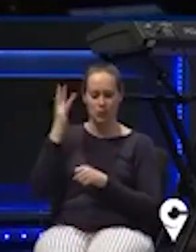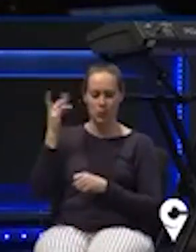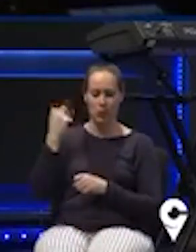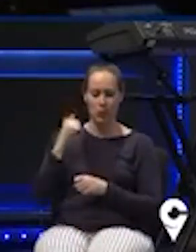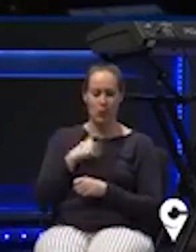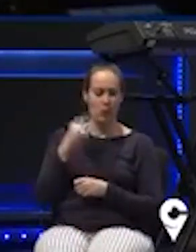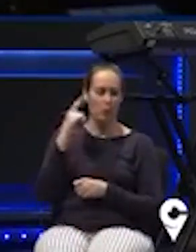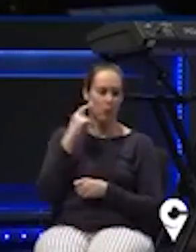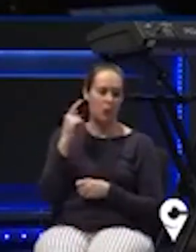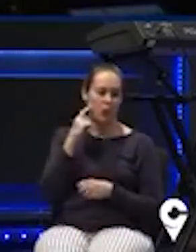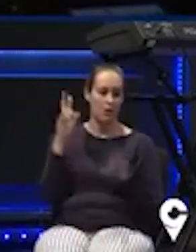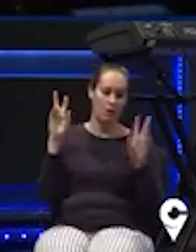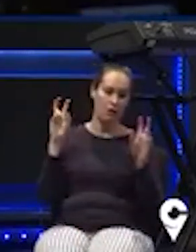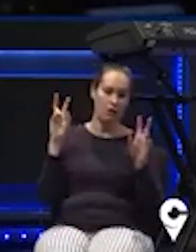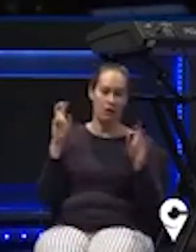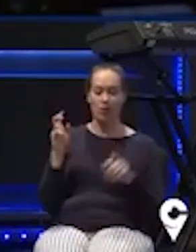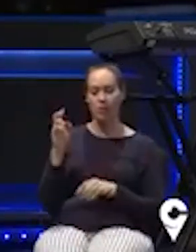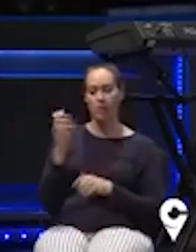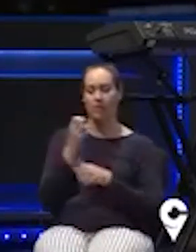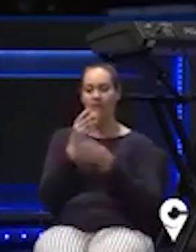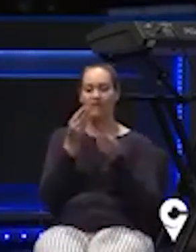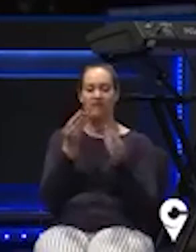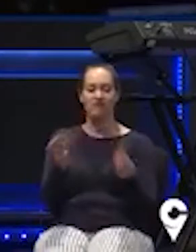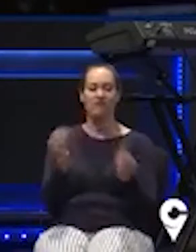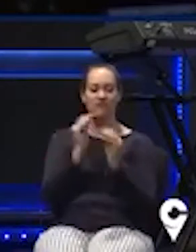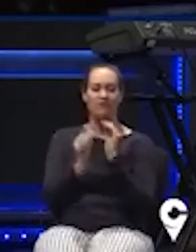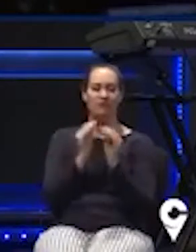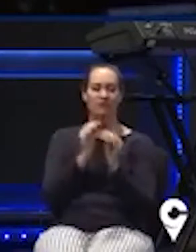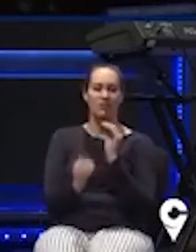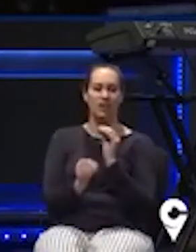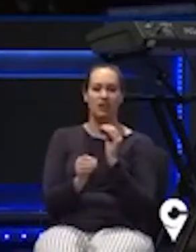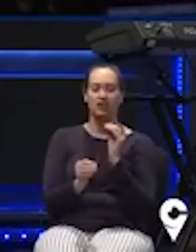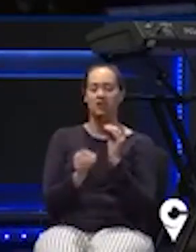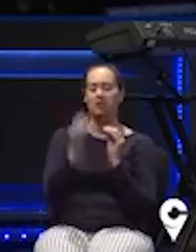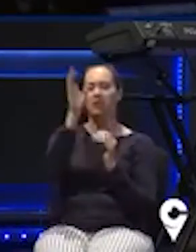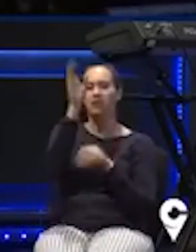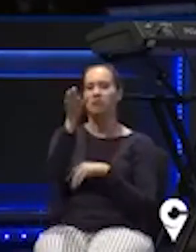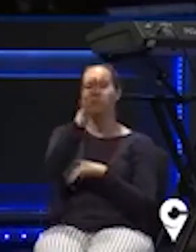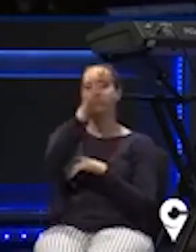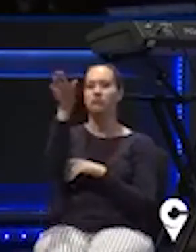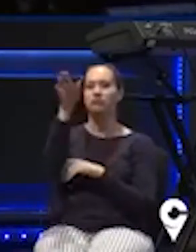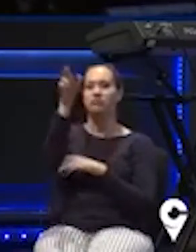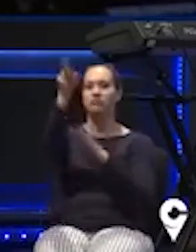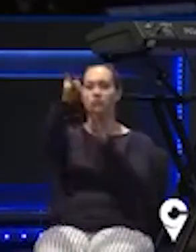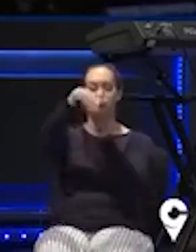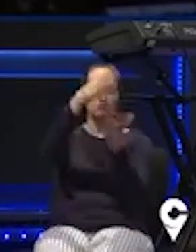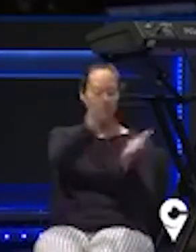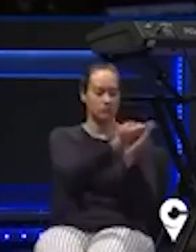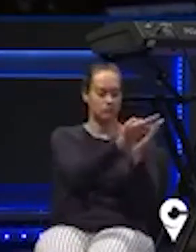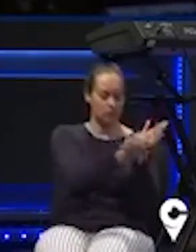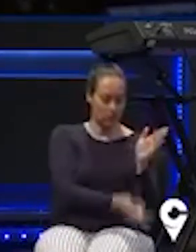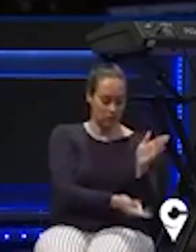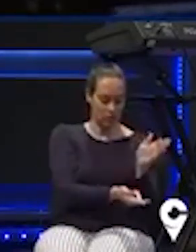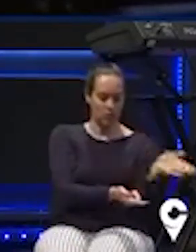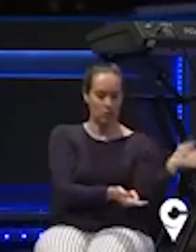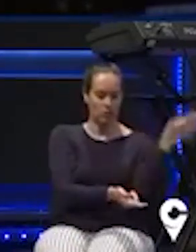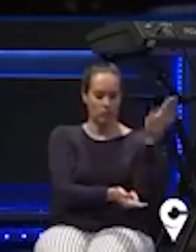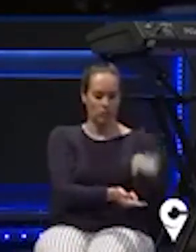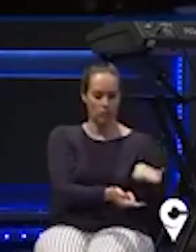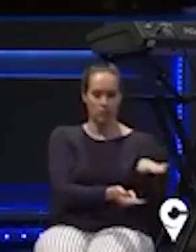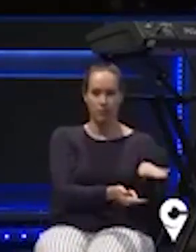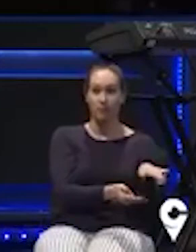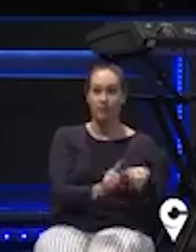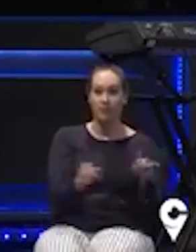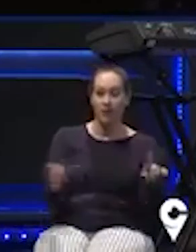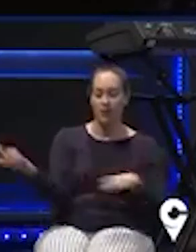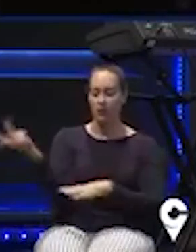We have put him in the tomb. He is dead and buried, and he is gone. They were going to be a little bit surprised 3 days later. But you would think